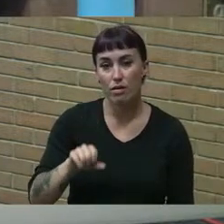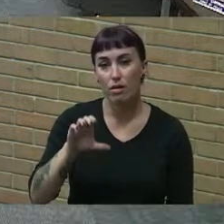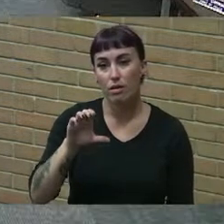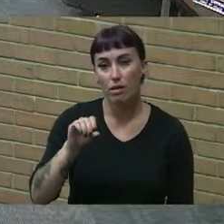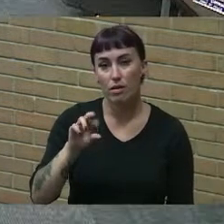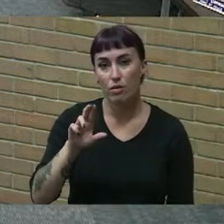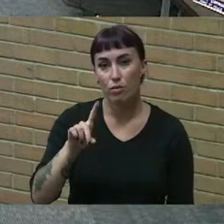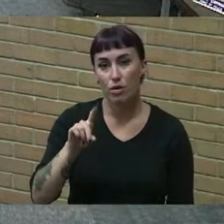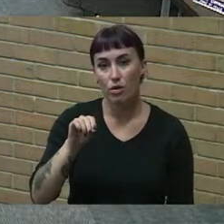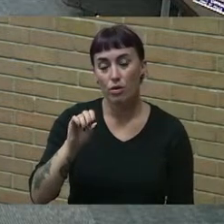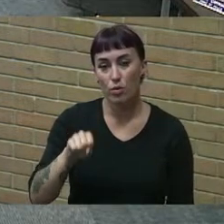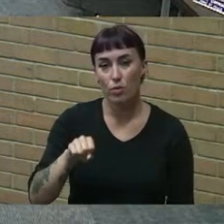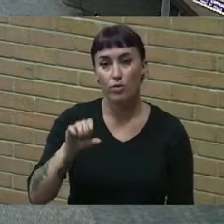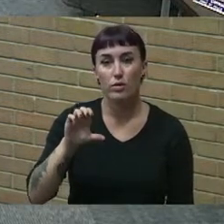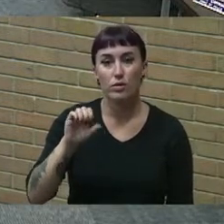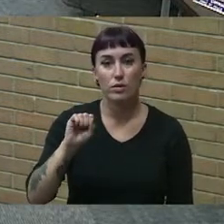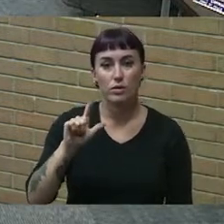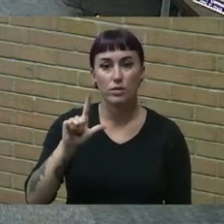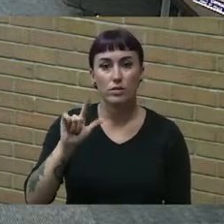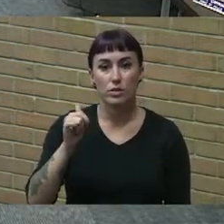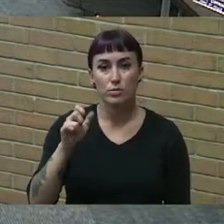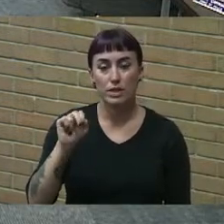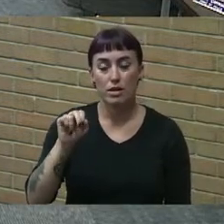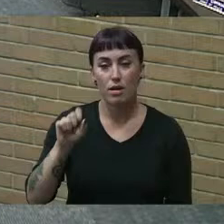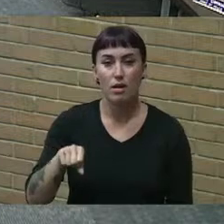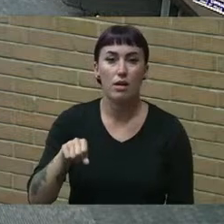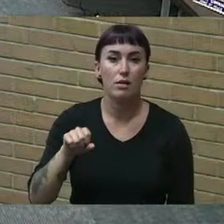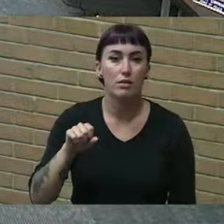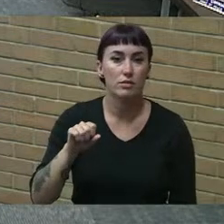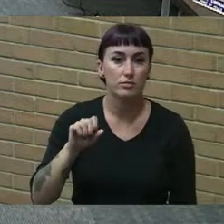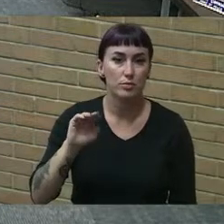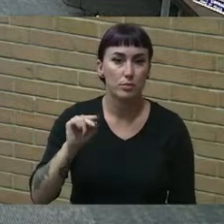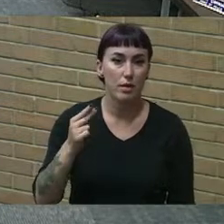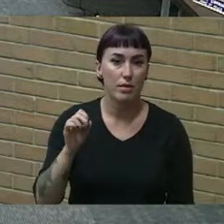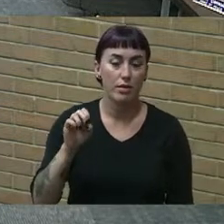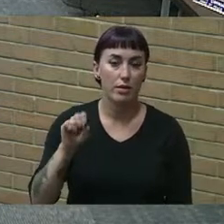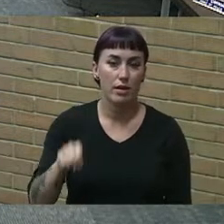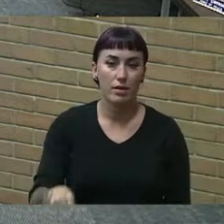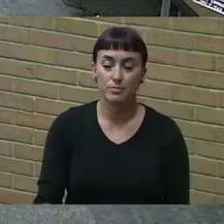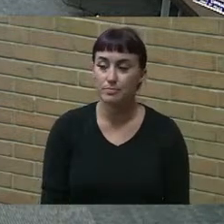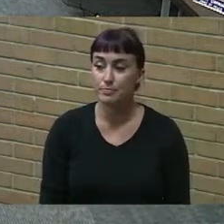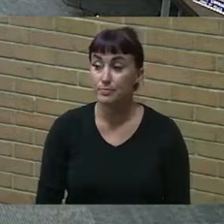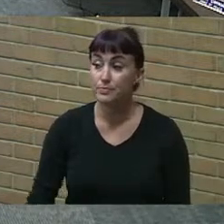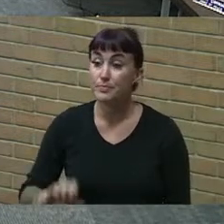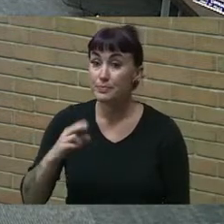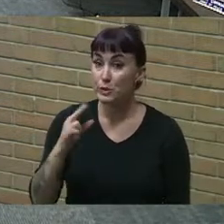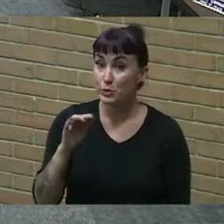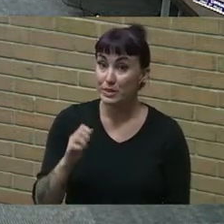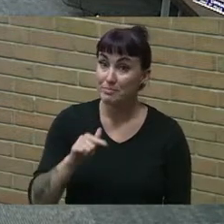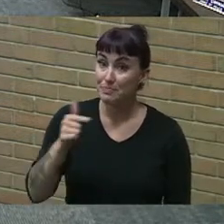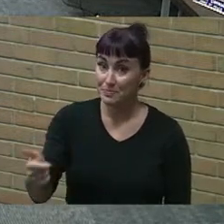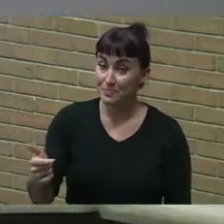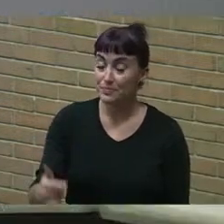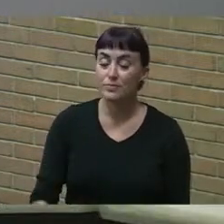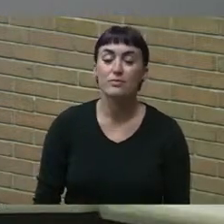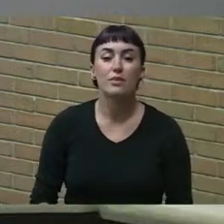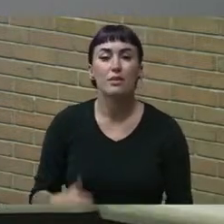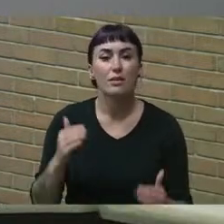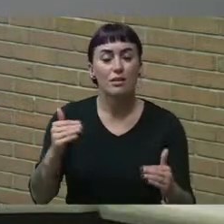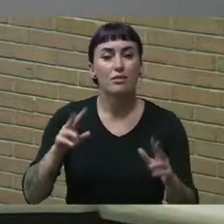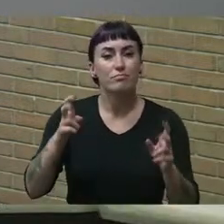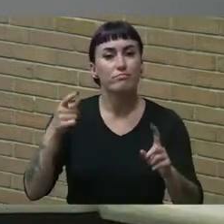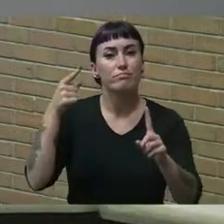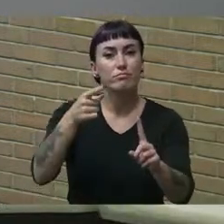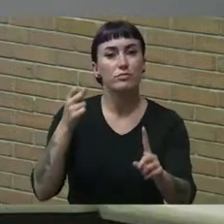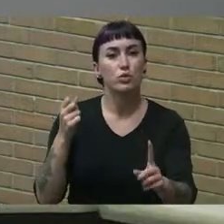Aye. Councilmember Corrado? Aye. Councilmember Salzman? Aye. Supervisor Mealy? Aye. Christine, why don't you do the next one, too? Yes, the next matter